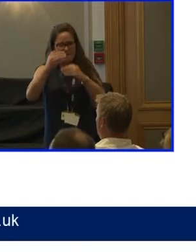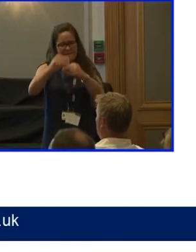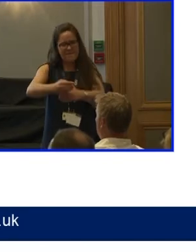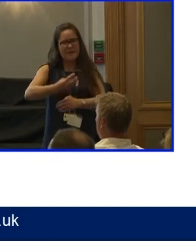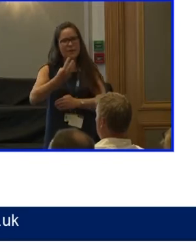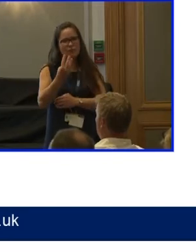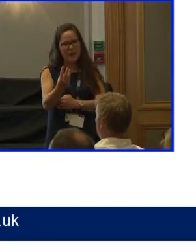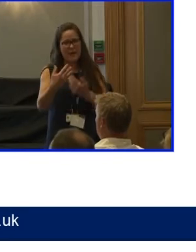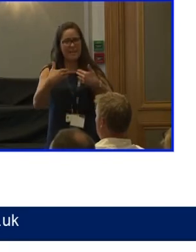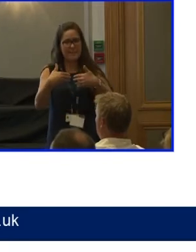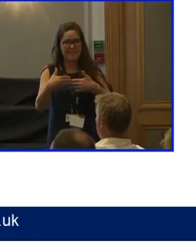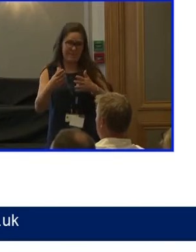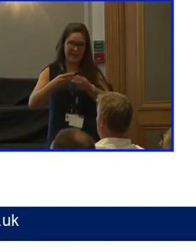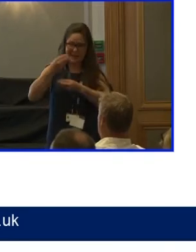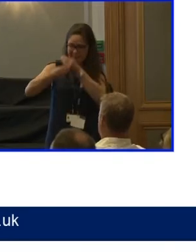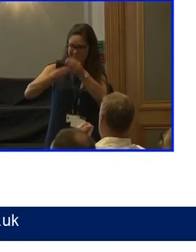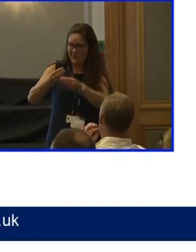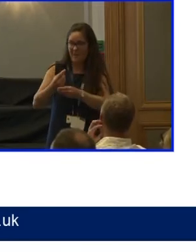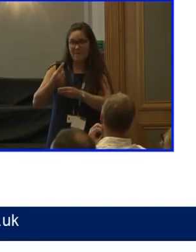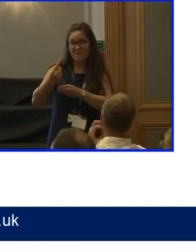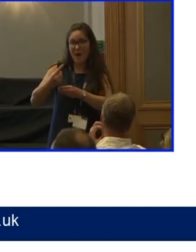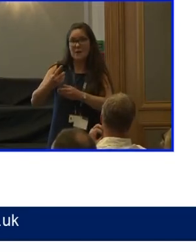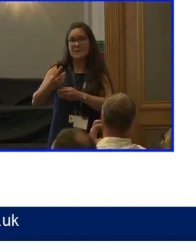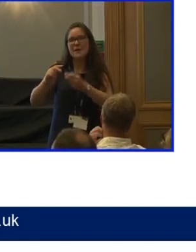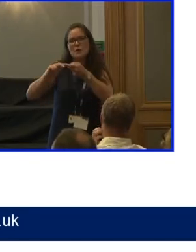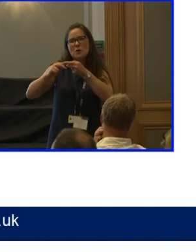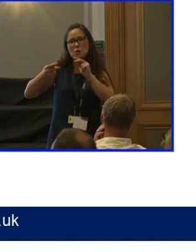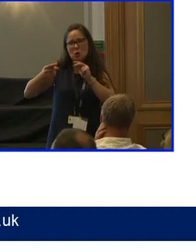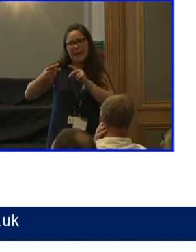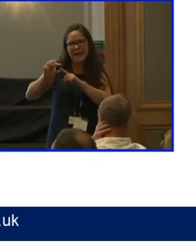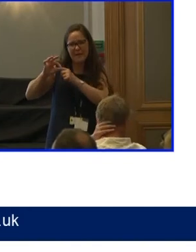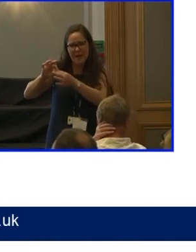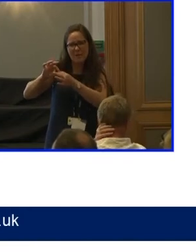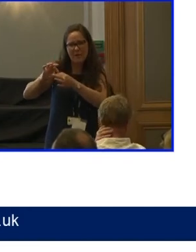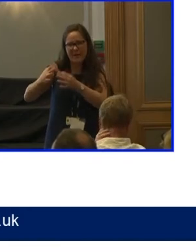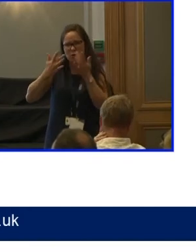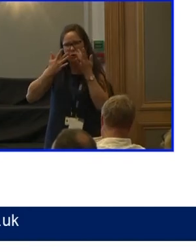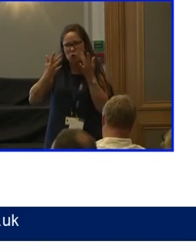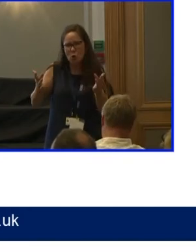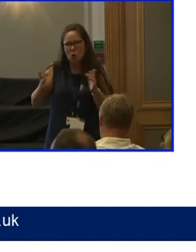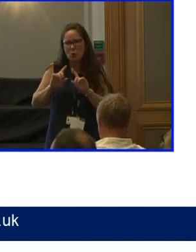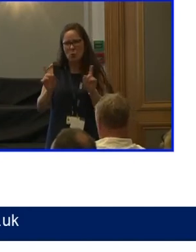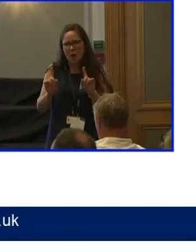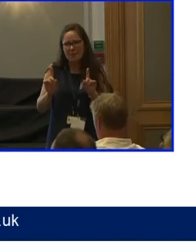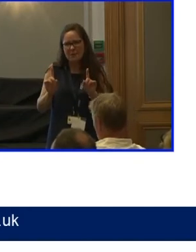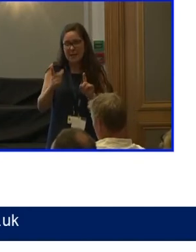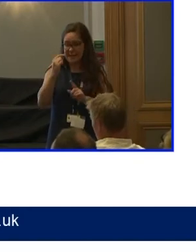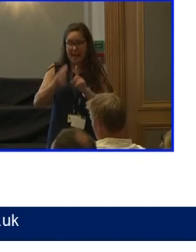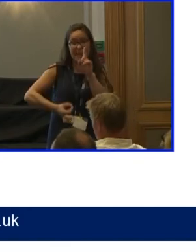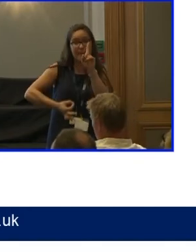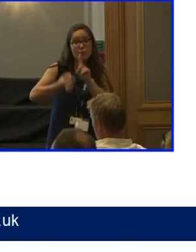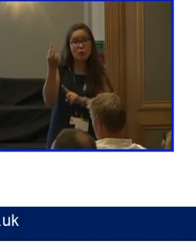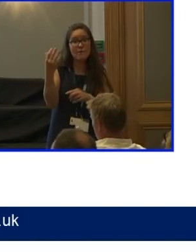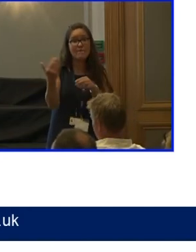which we talked about before, which was the first approved ocular gene therapy, showed that it was able to improve functional vision